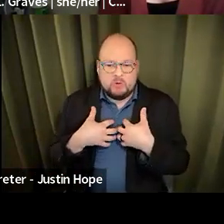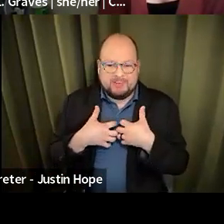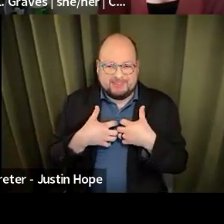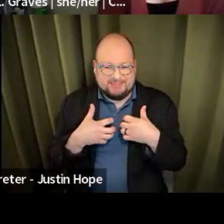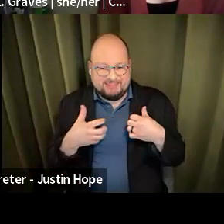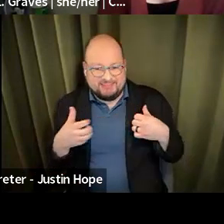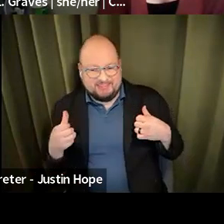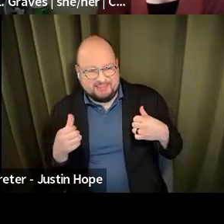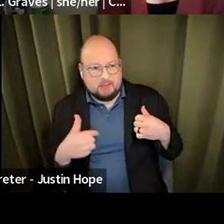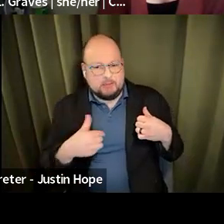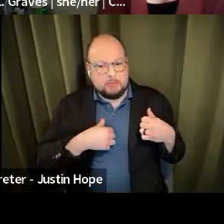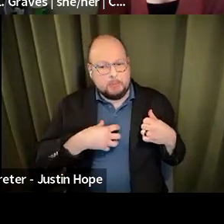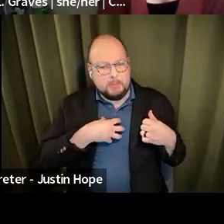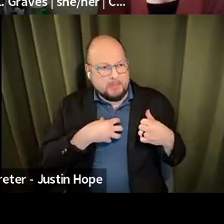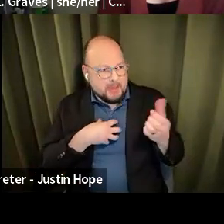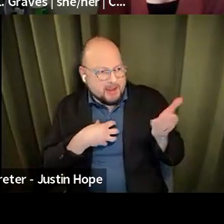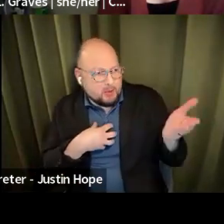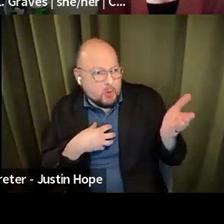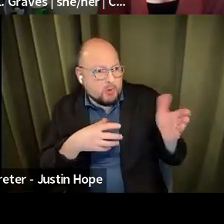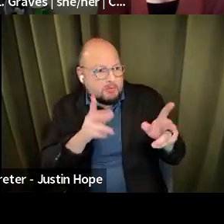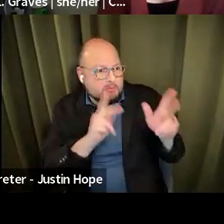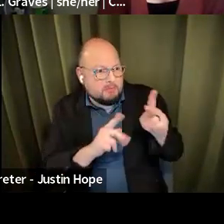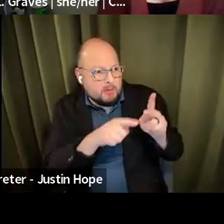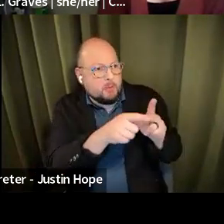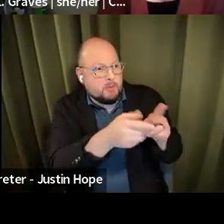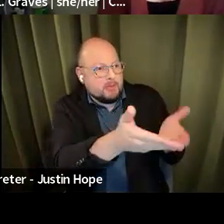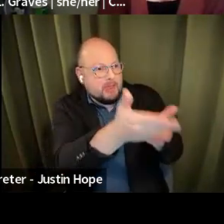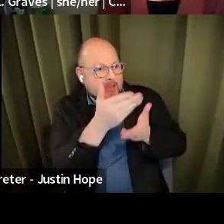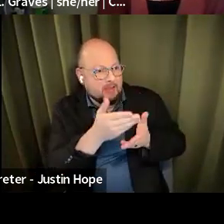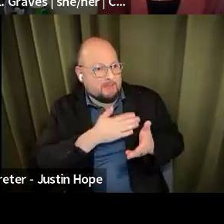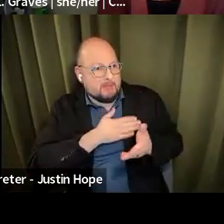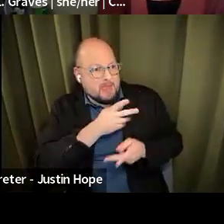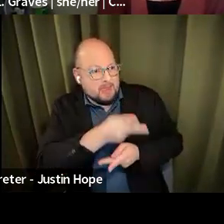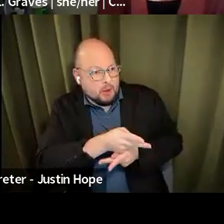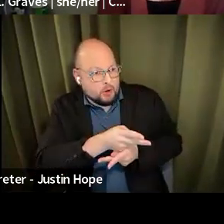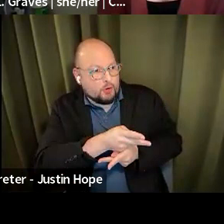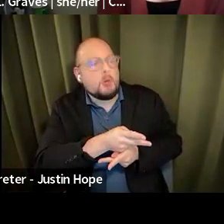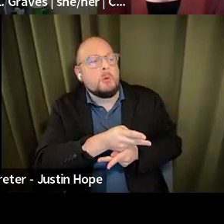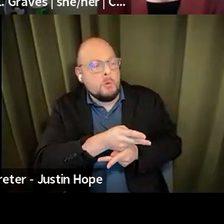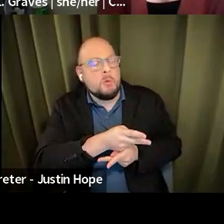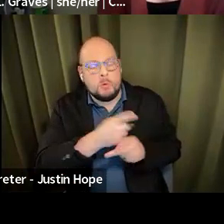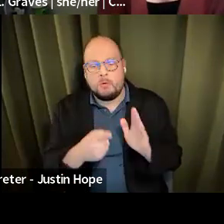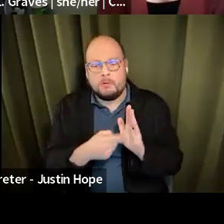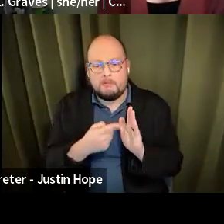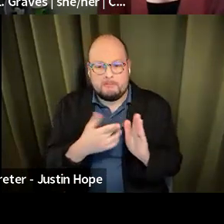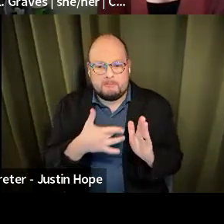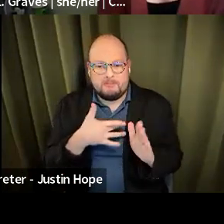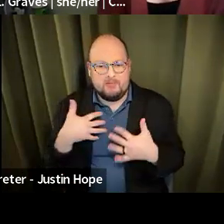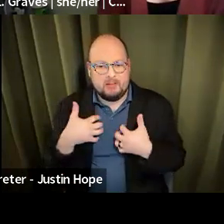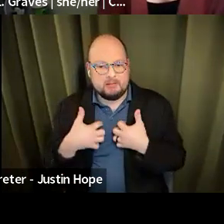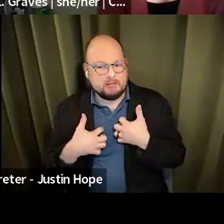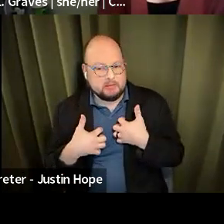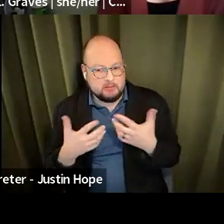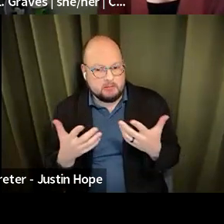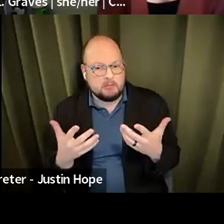about the people who are providing that care may often be a very difficult thing, which